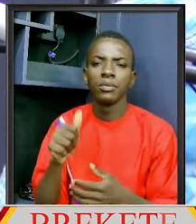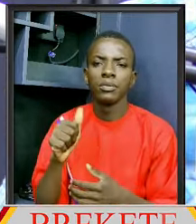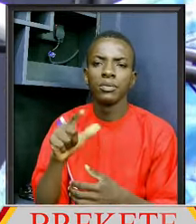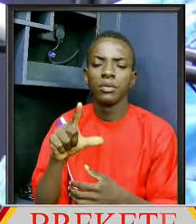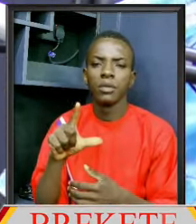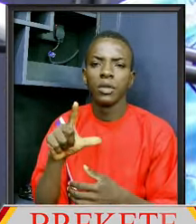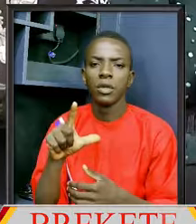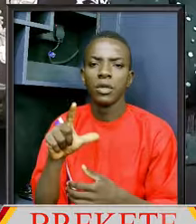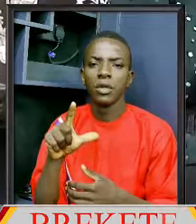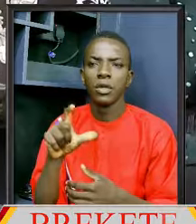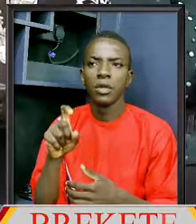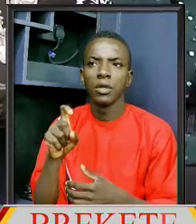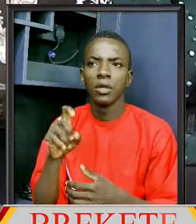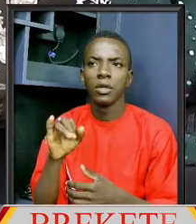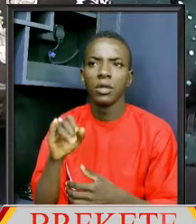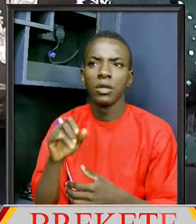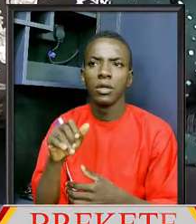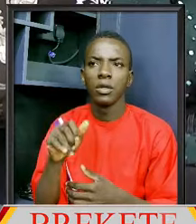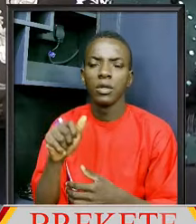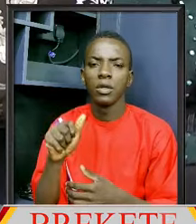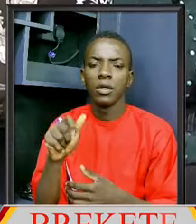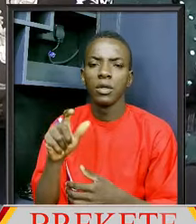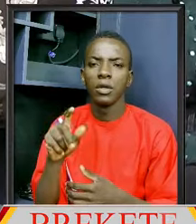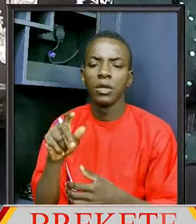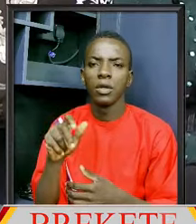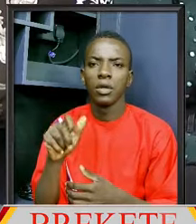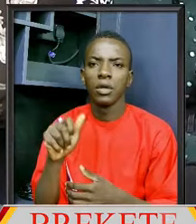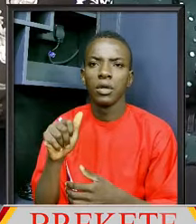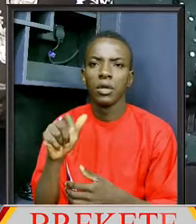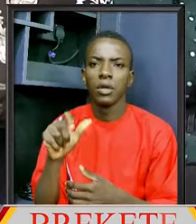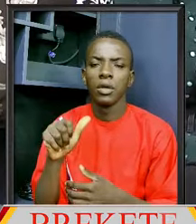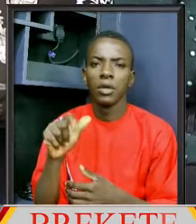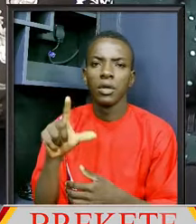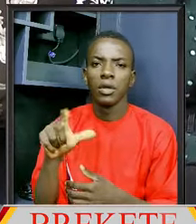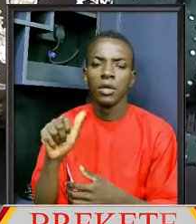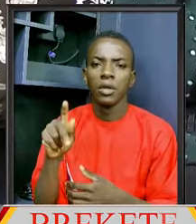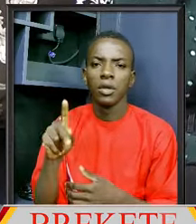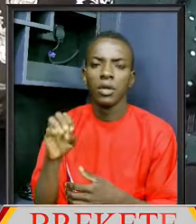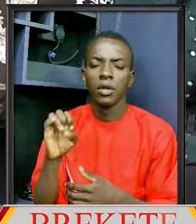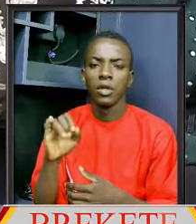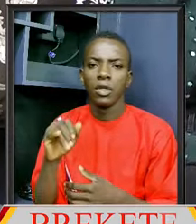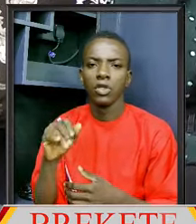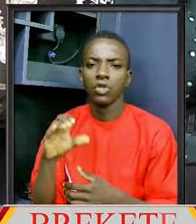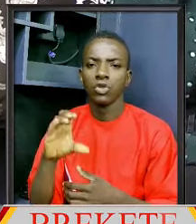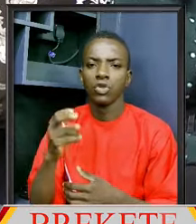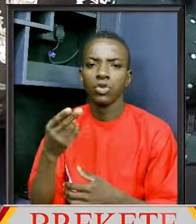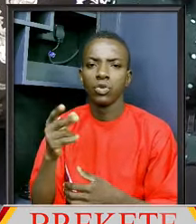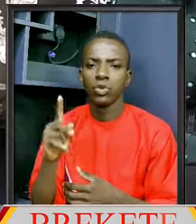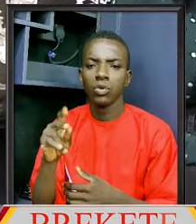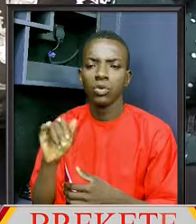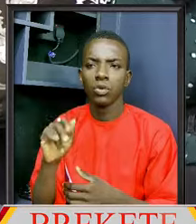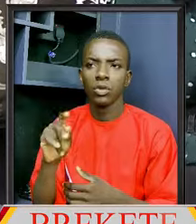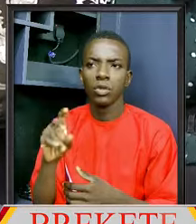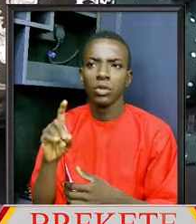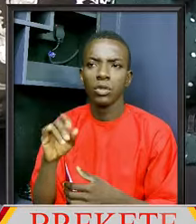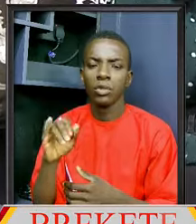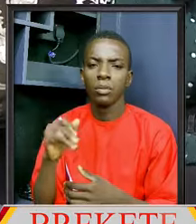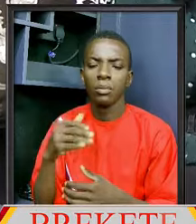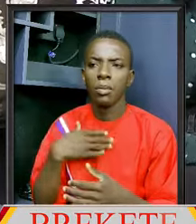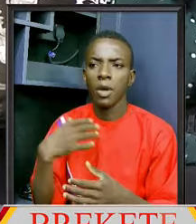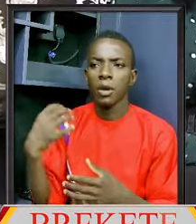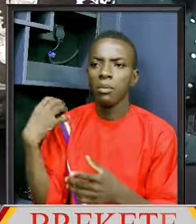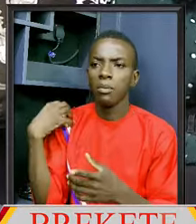Chukwode. MLS Aleke Chukwode. Ah, okay now. So I be medical lab scientist. Okay. My guy